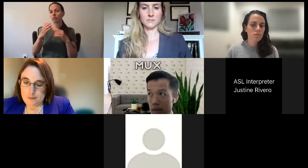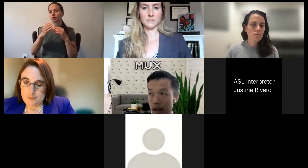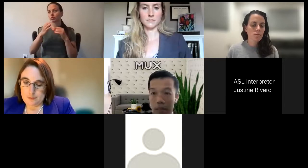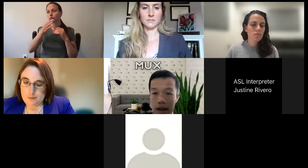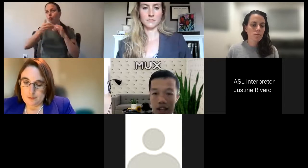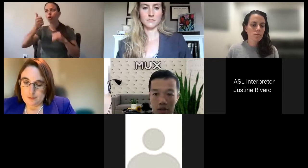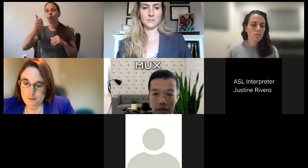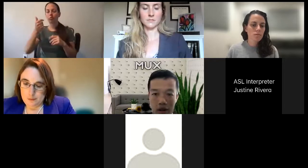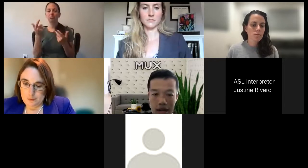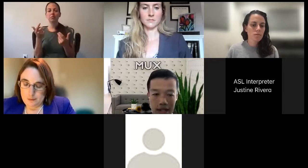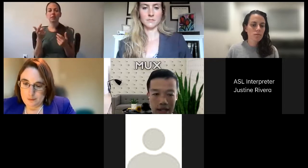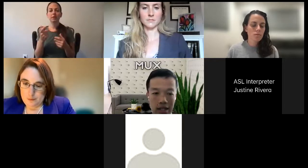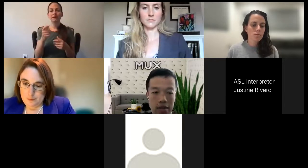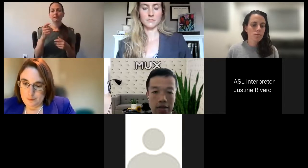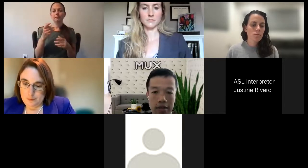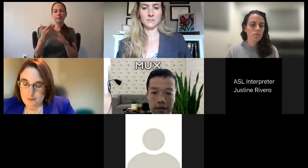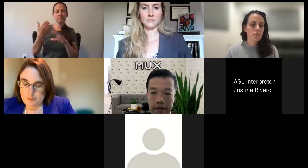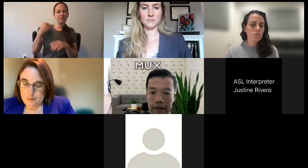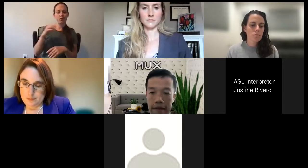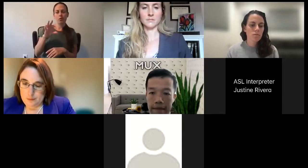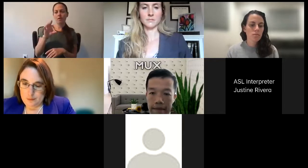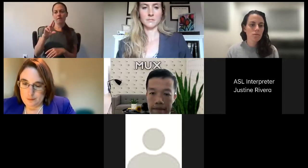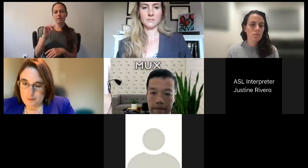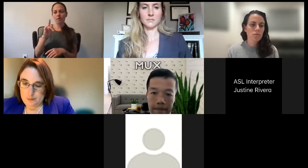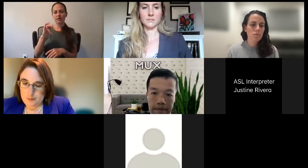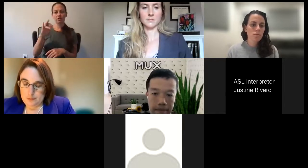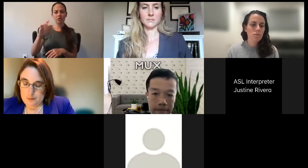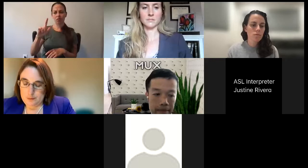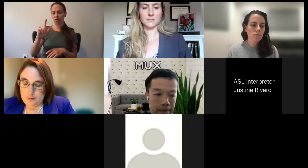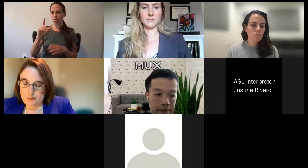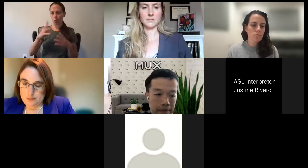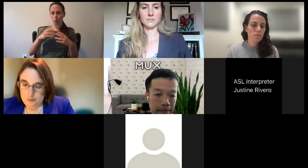ownership not been as prevalent or as accessible.